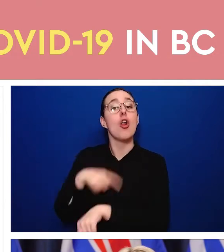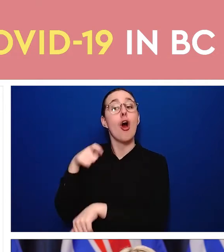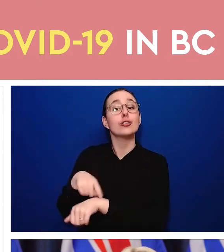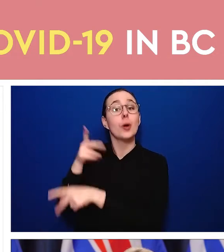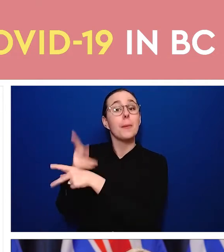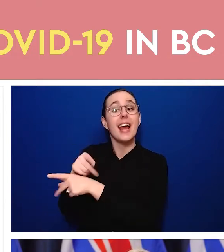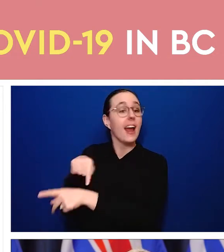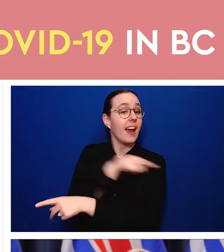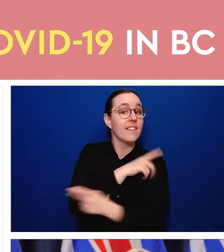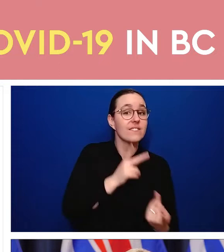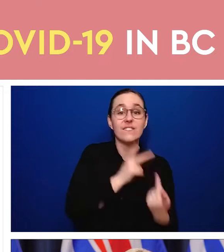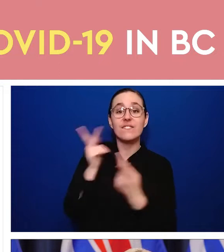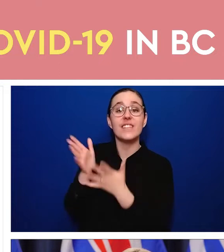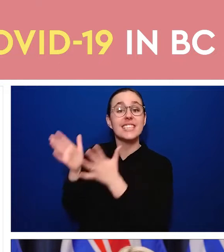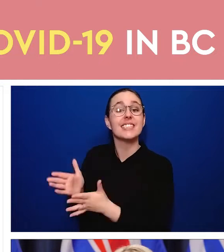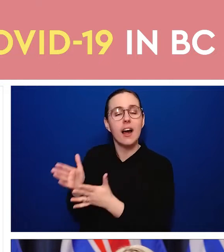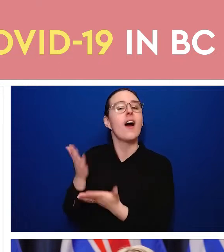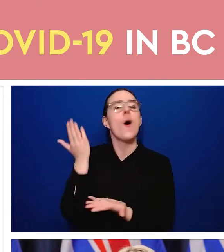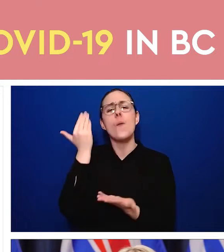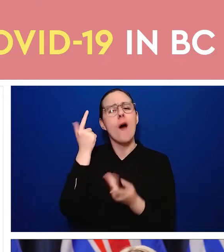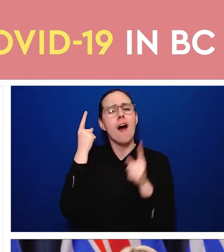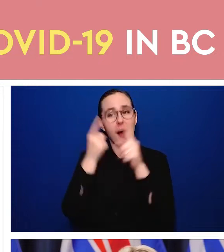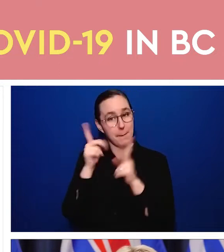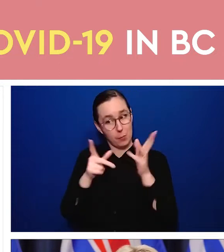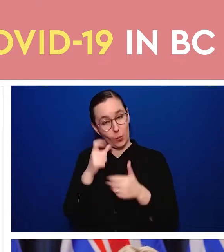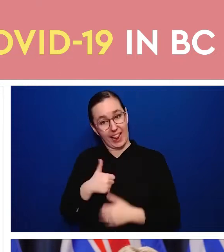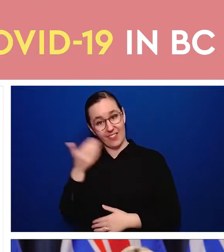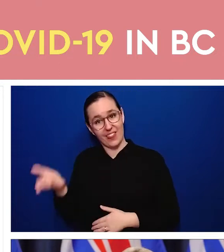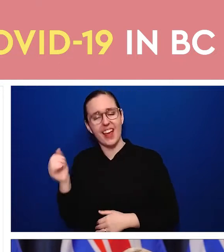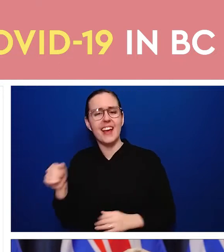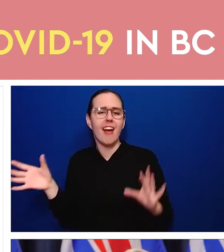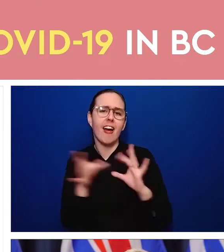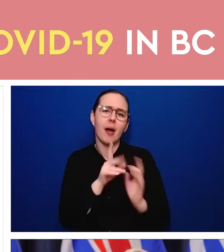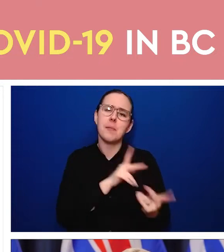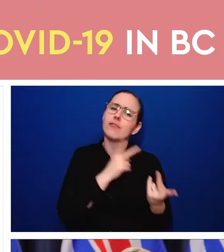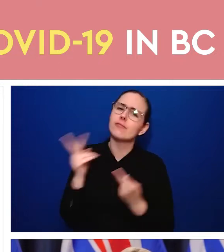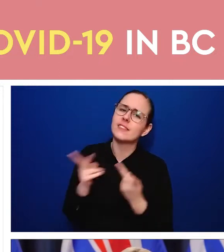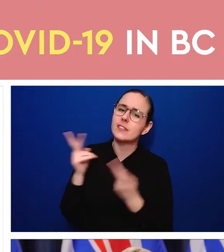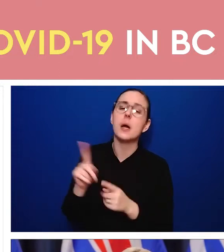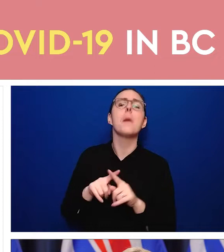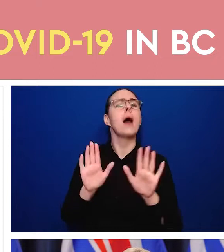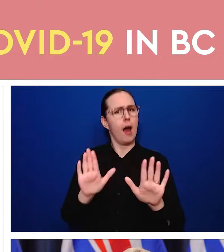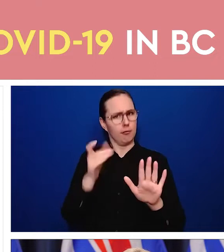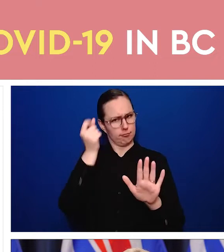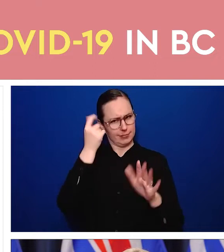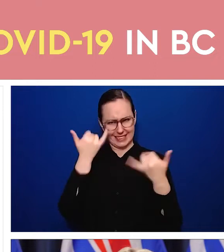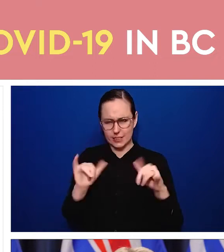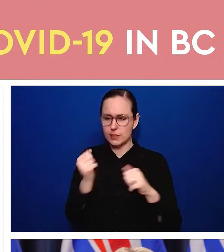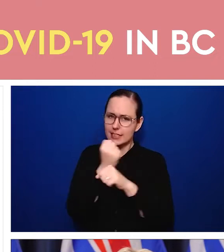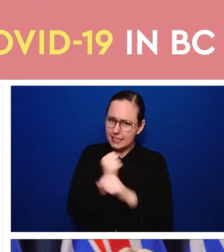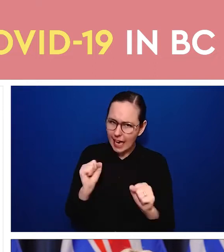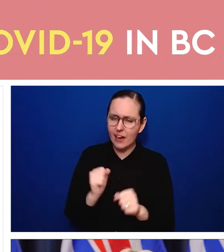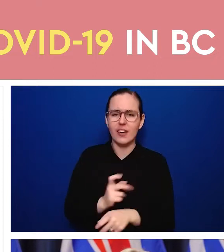for connection between residents and families while continuing to protect those we know are most vulnerable to serious illness.